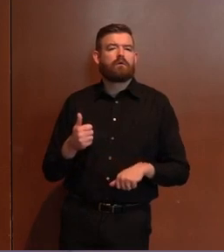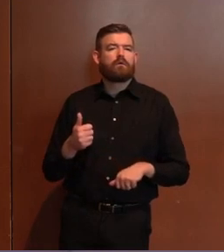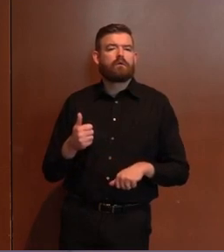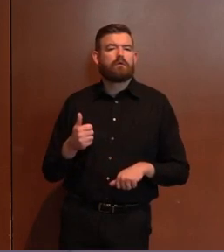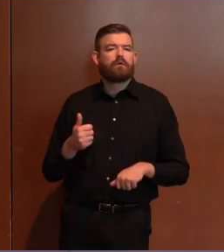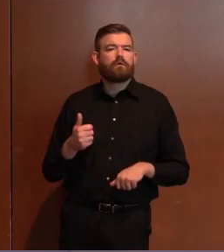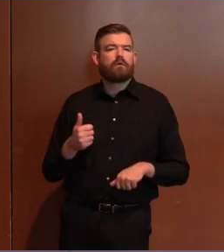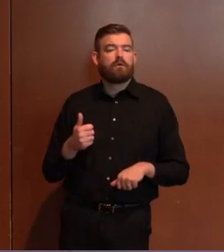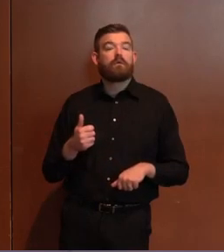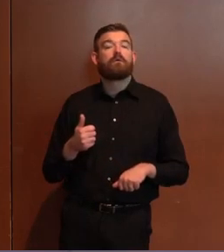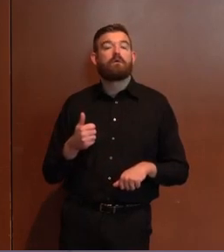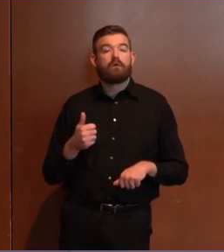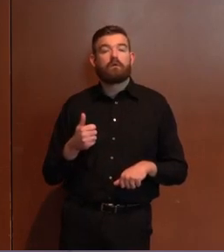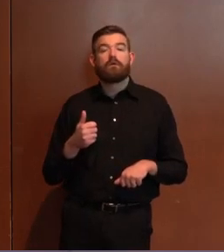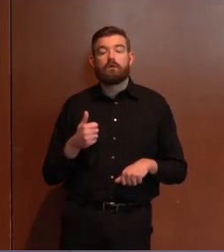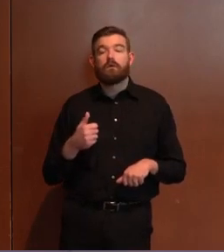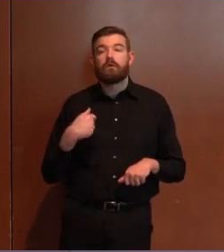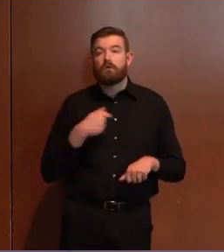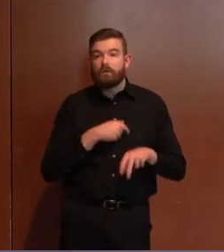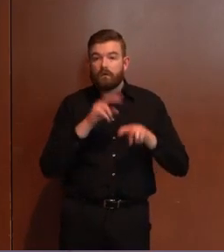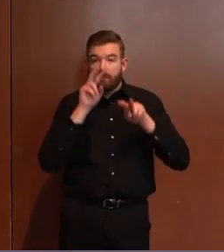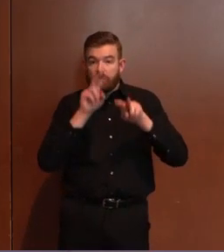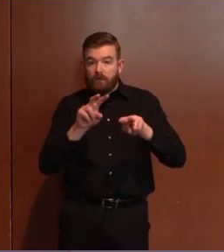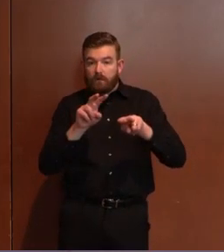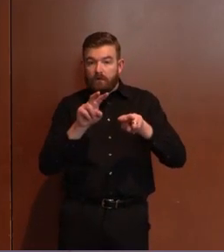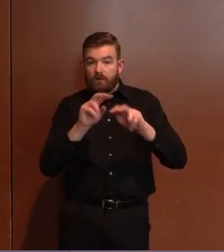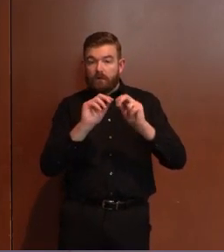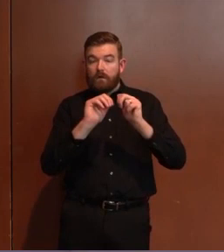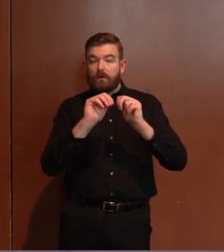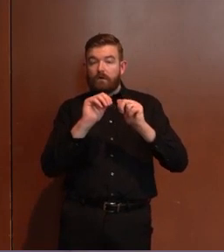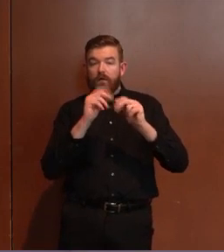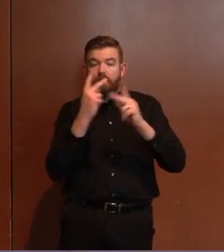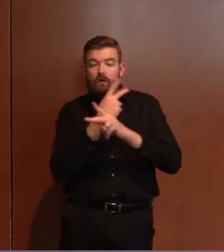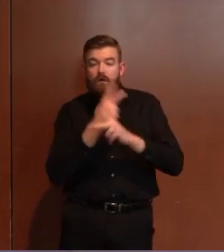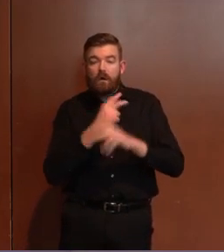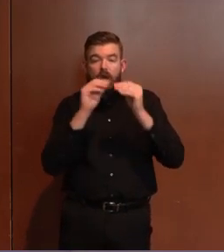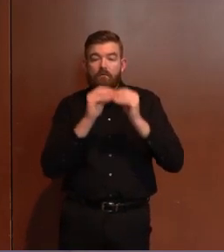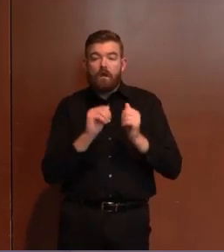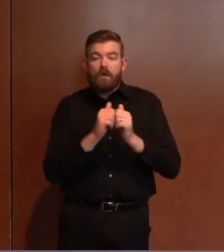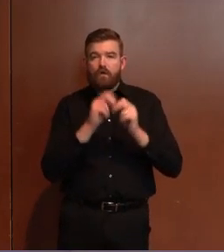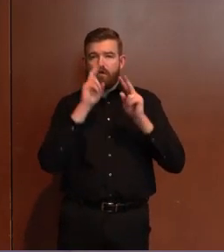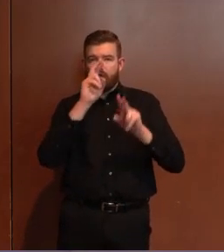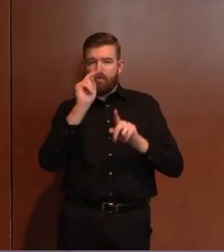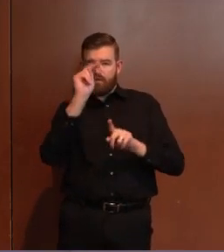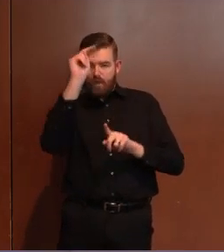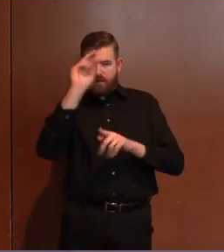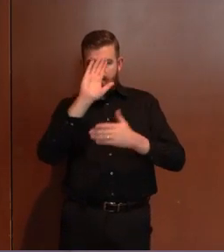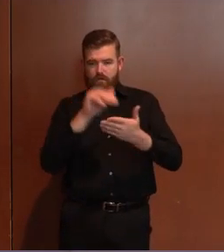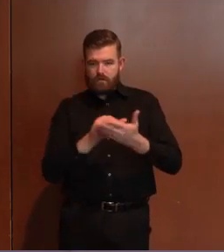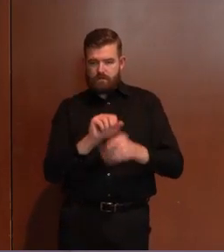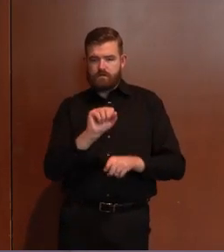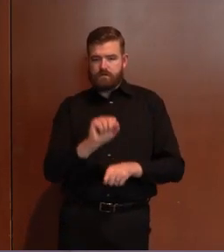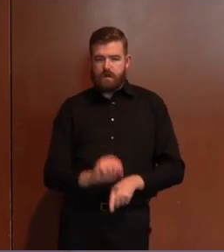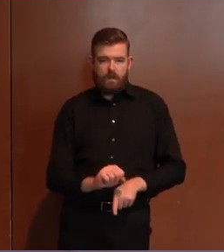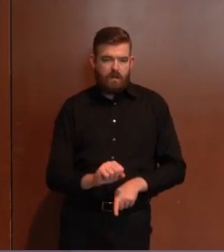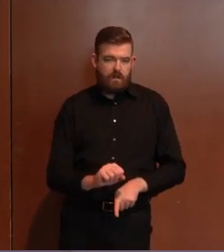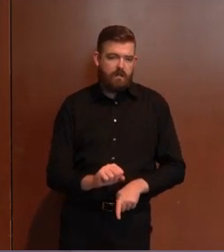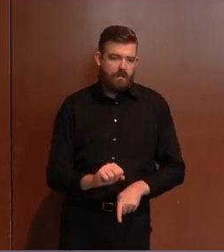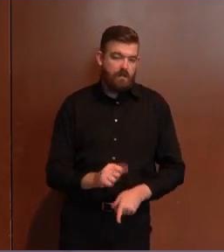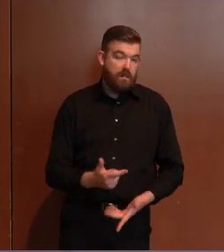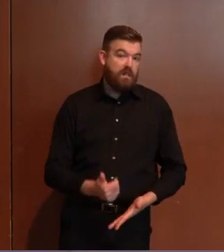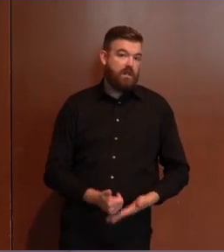much broader in the way that we deal with a particular part of the state. Clearly, we're in a world of hurt up north.